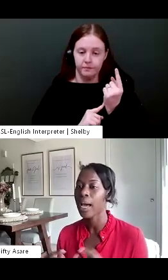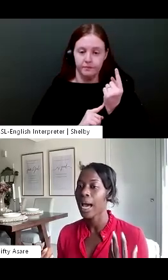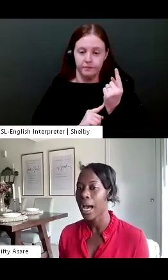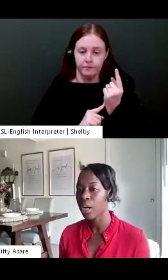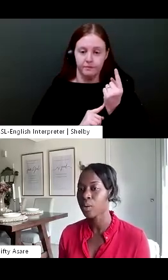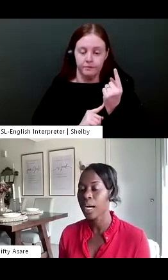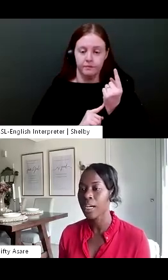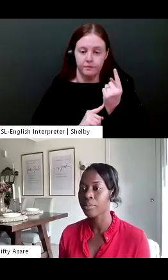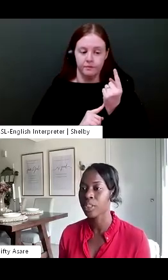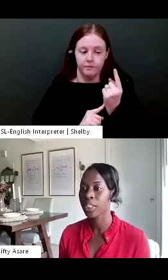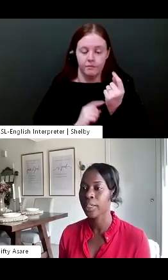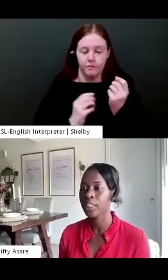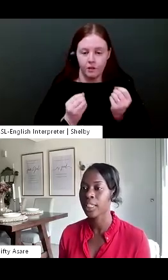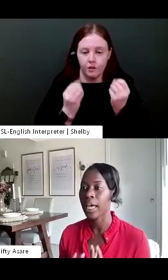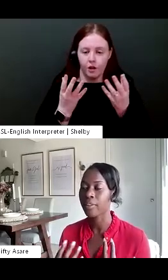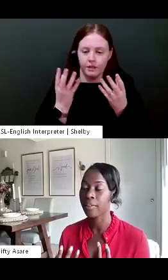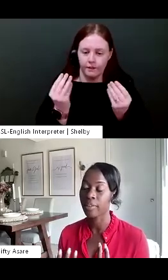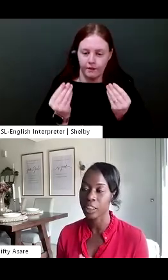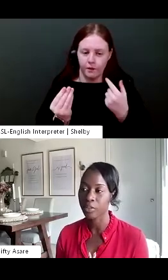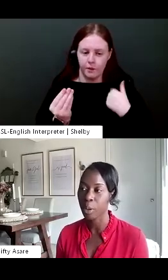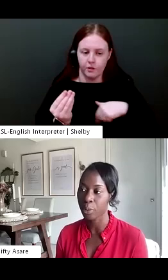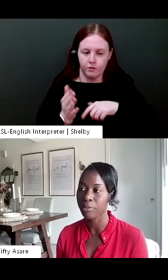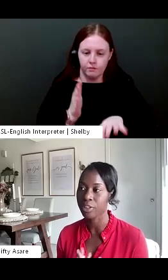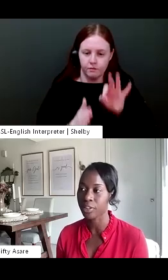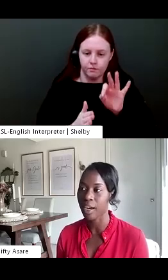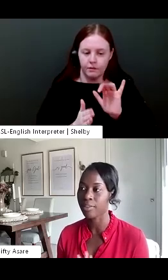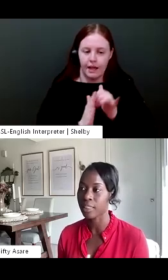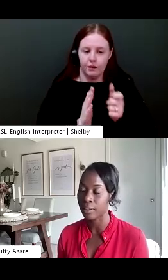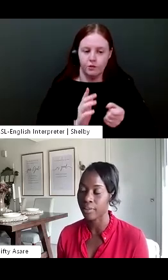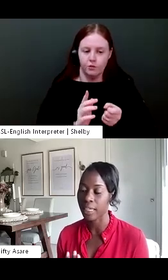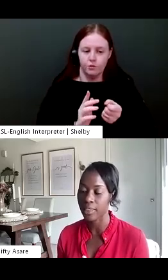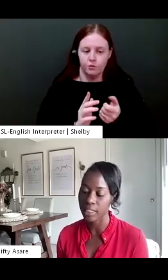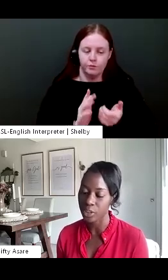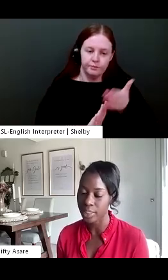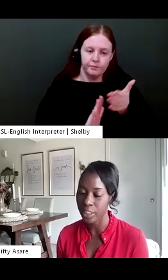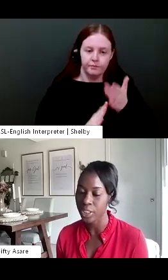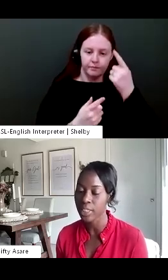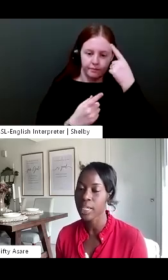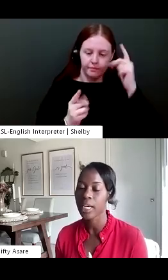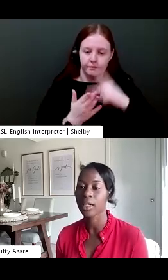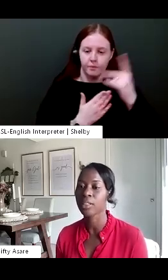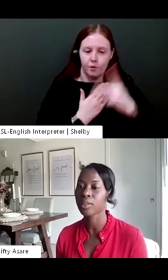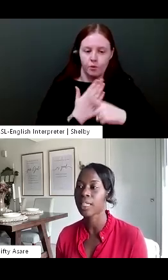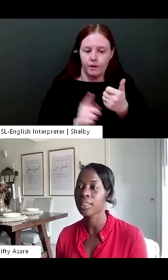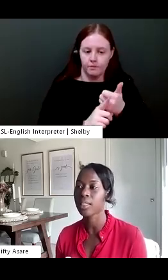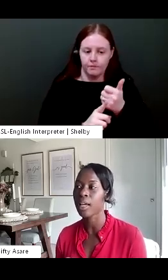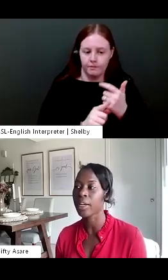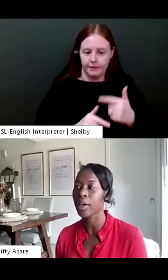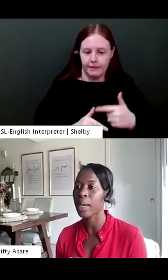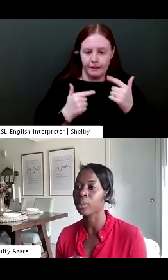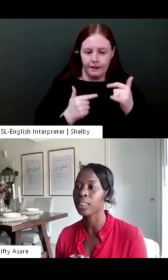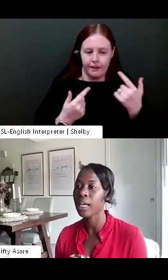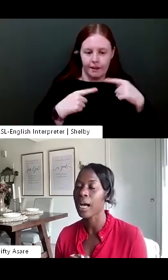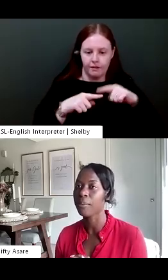about how to have an effective program for survivors living at this intersection. And it also tells us a